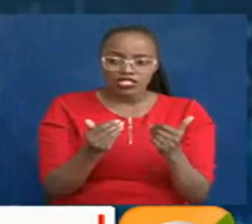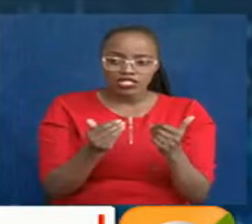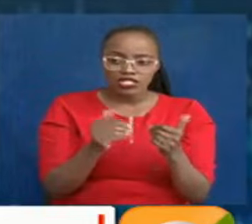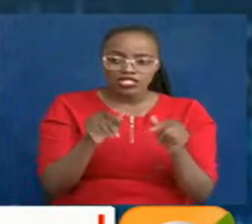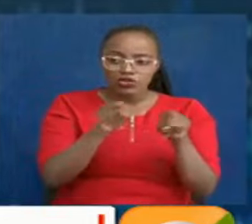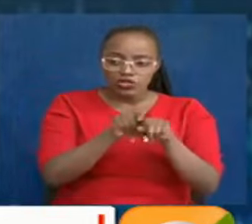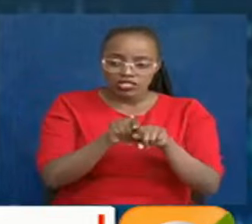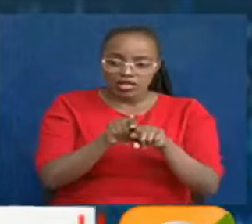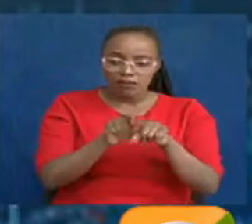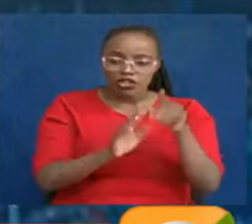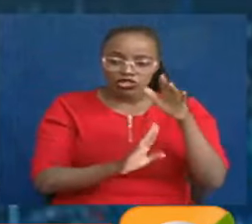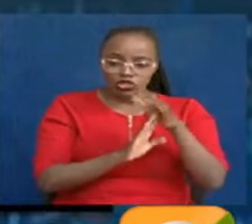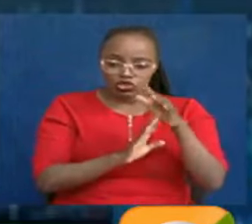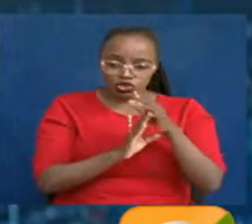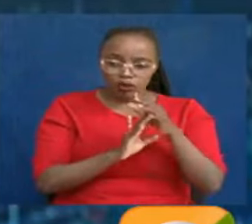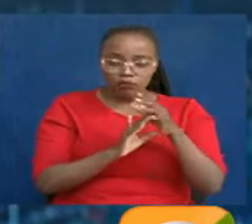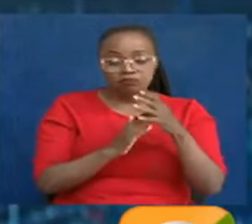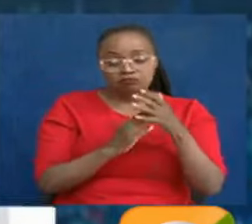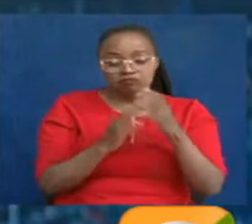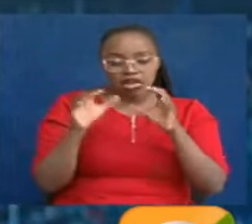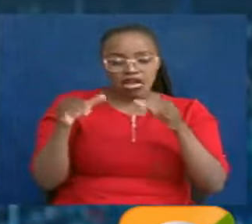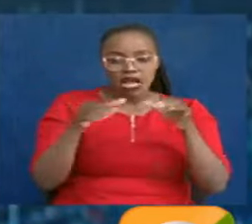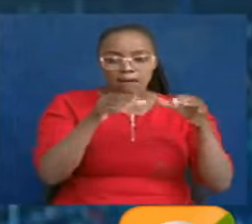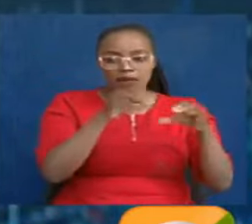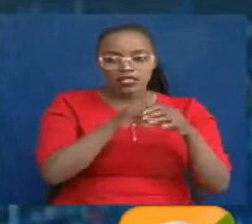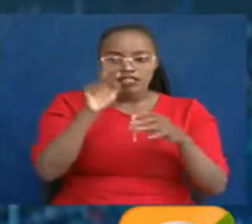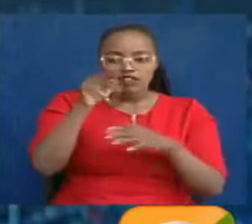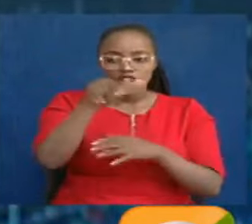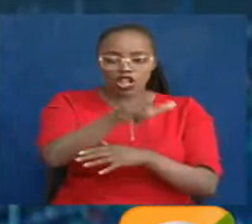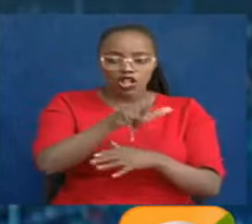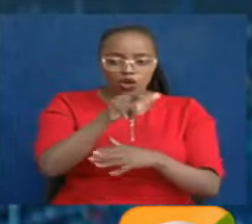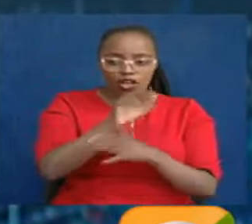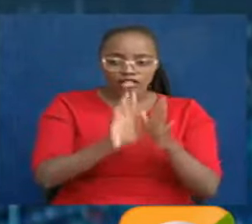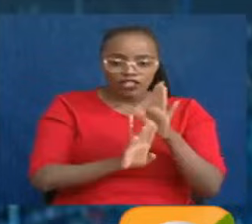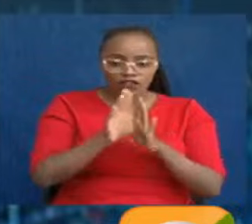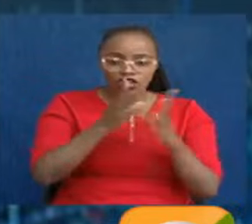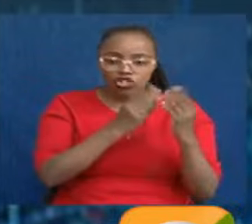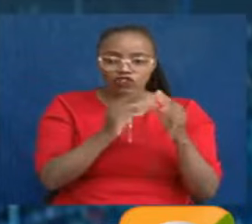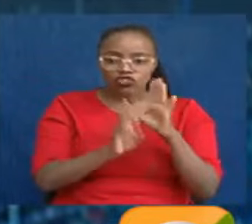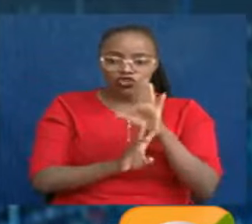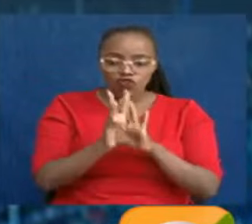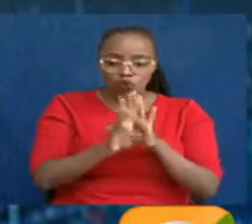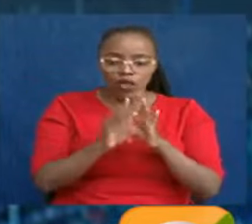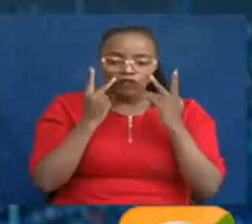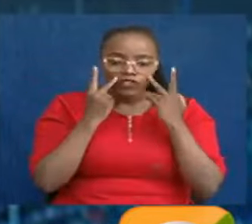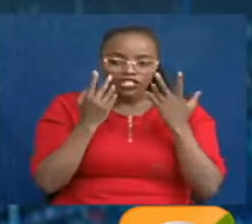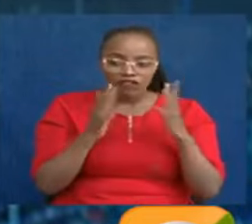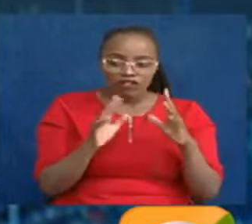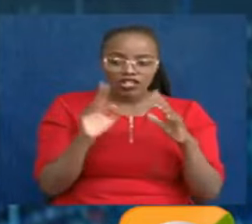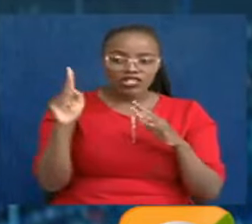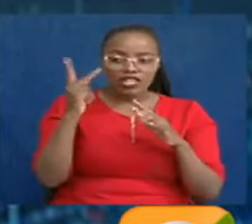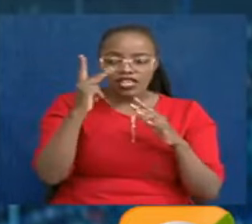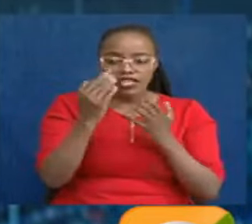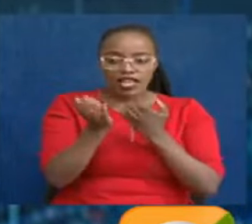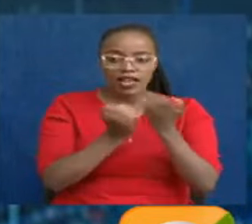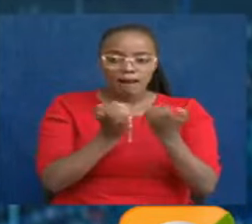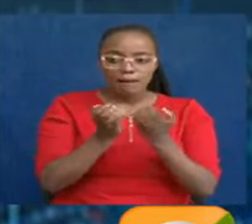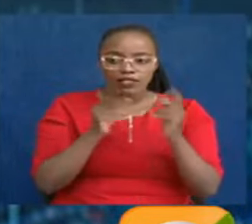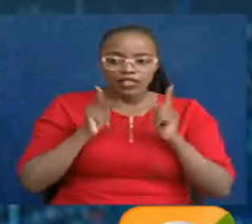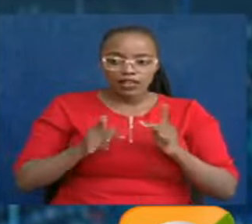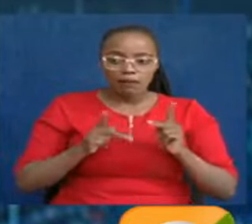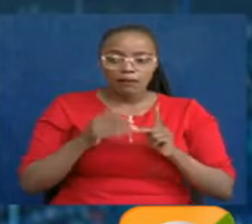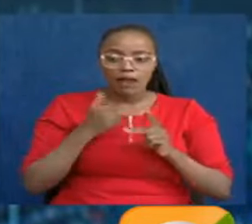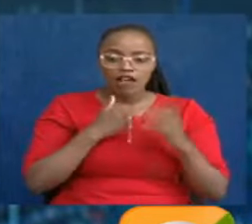even top corporates in Kenya, really locally develop software. We've seen also Kenyan enterprises taking